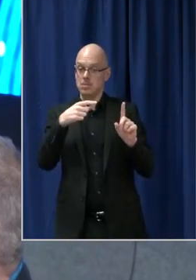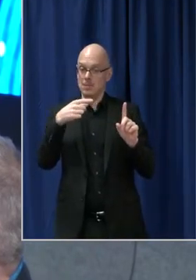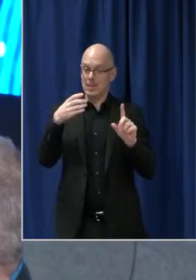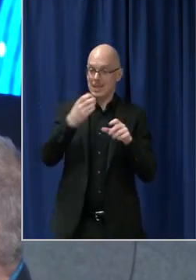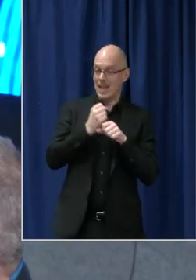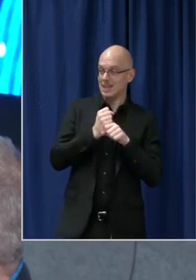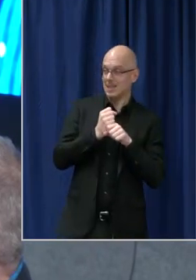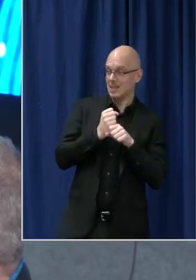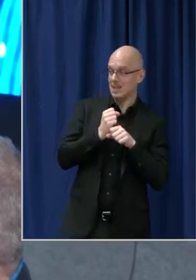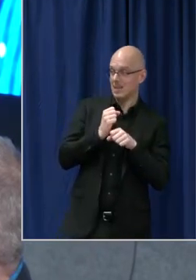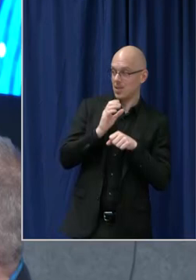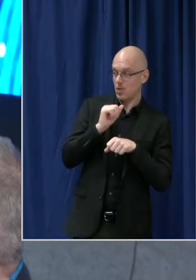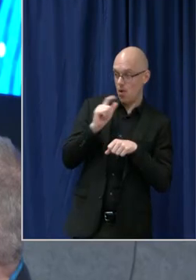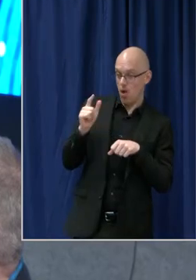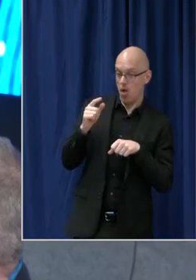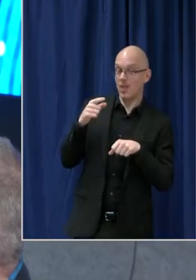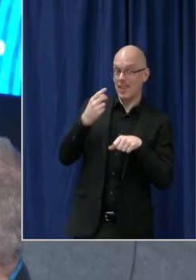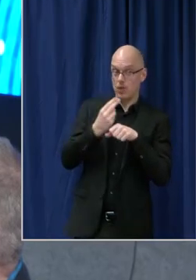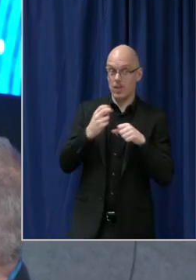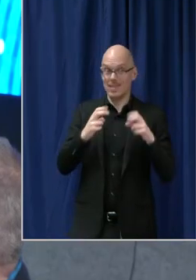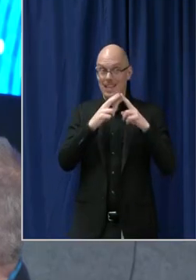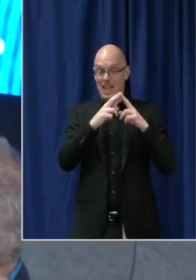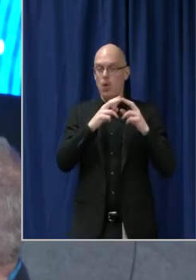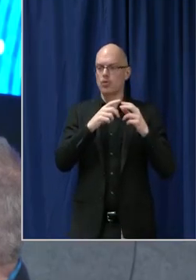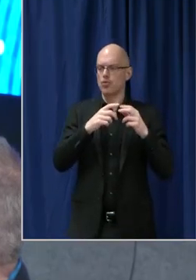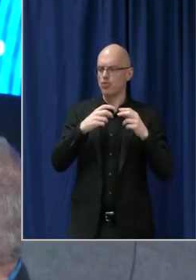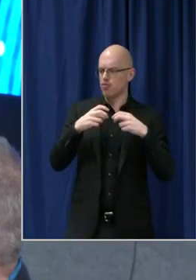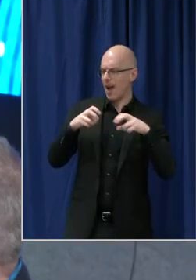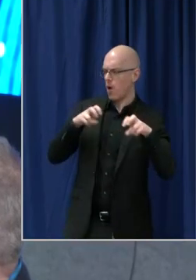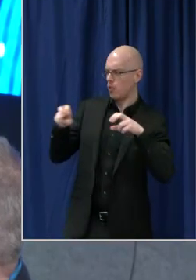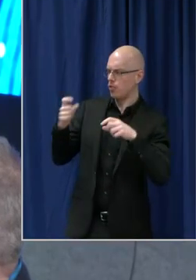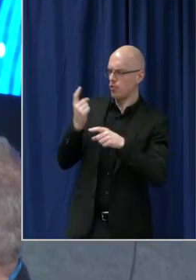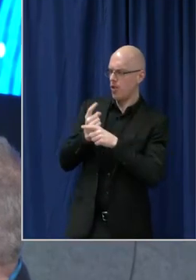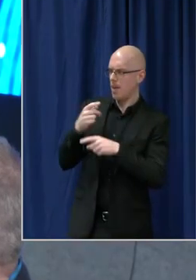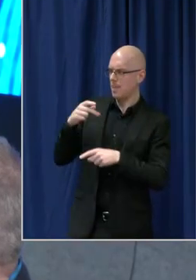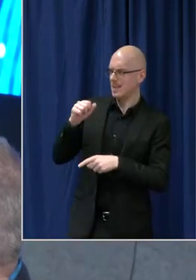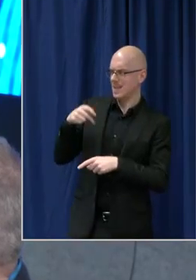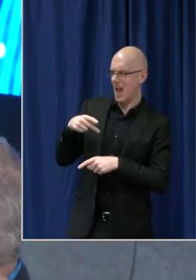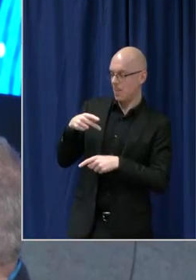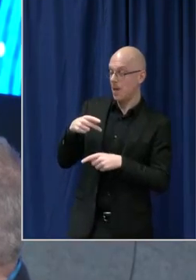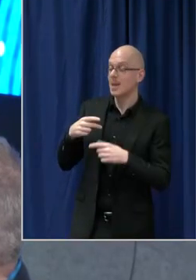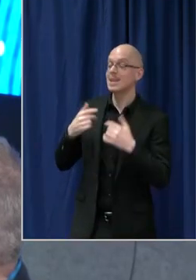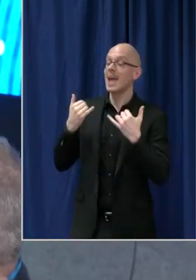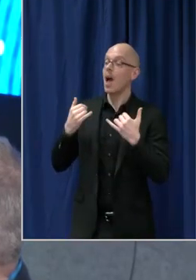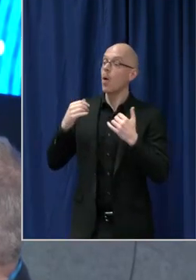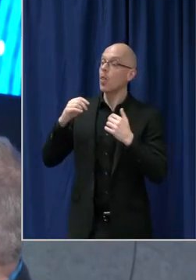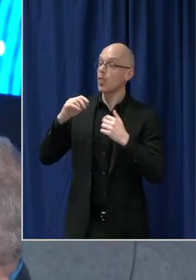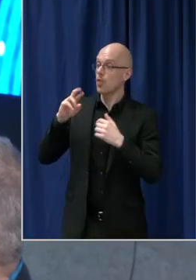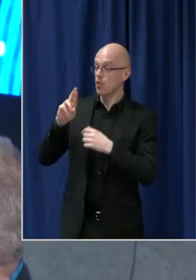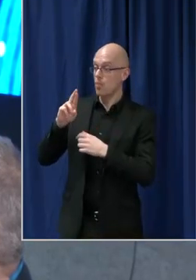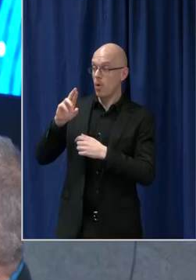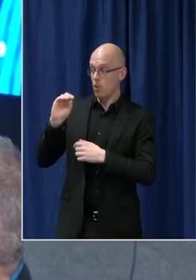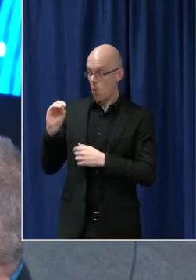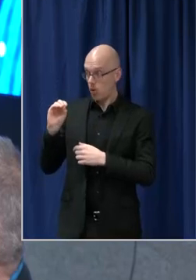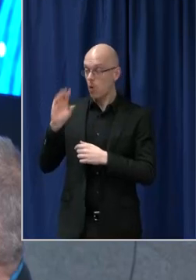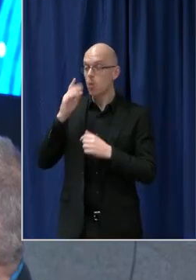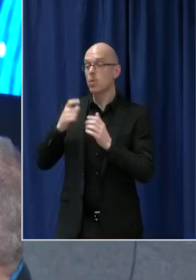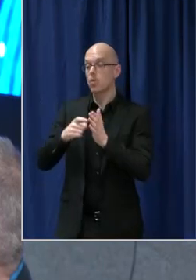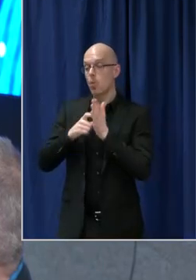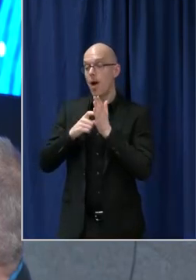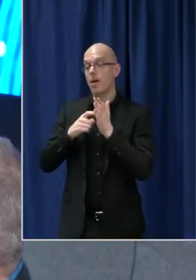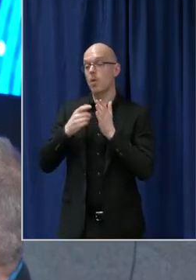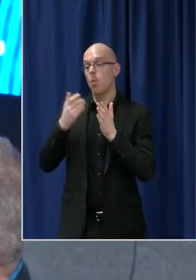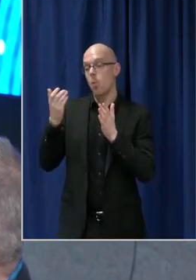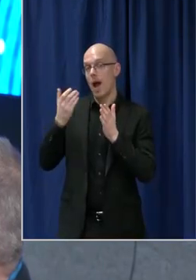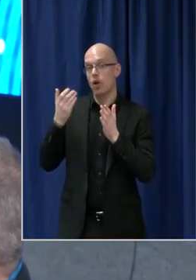appropriate PSAP to route those calls to. The report and order would require wireless providers in certain